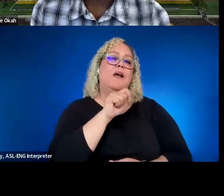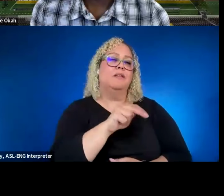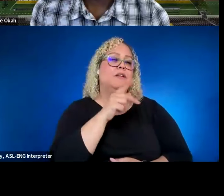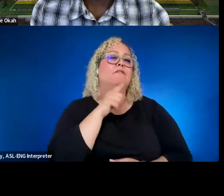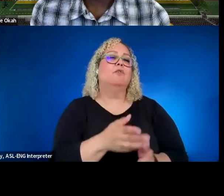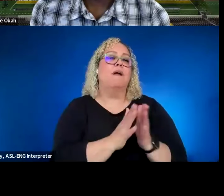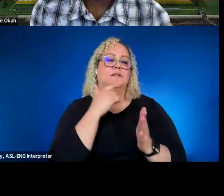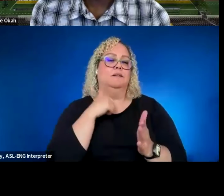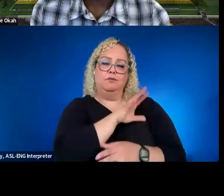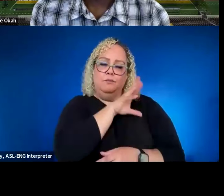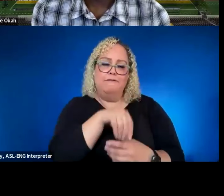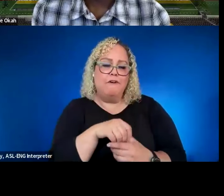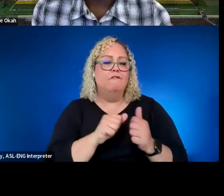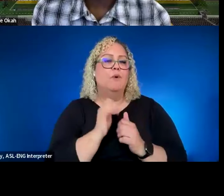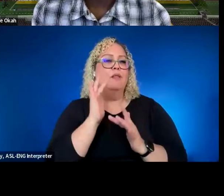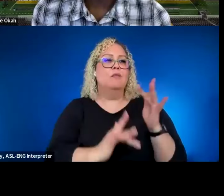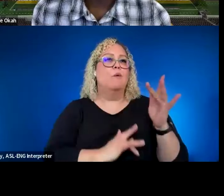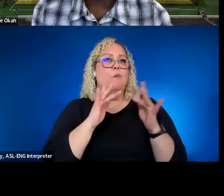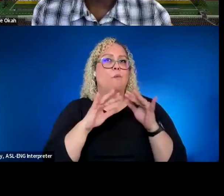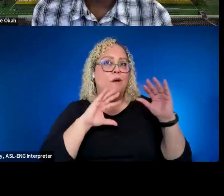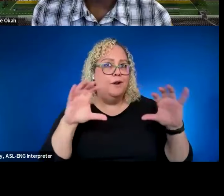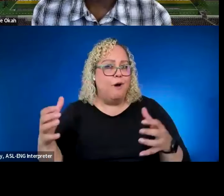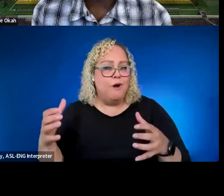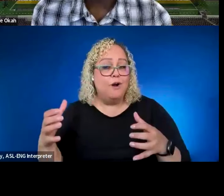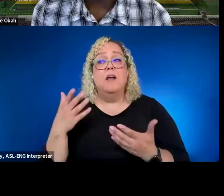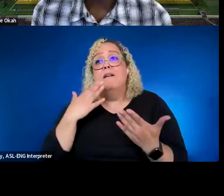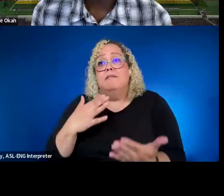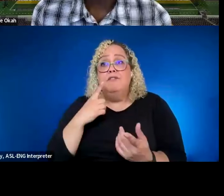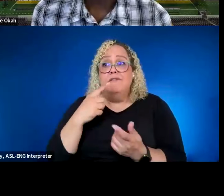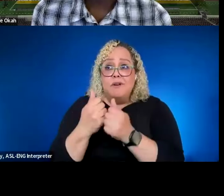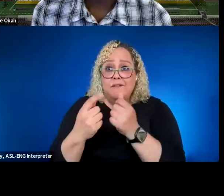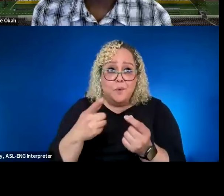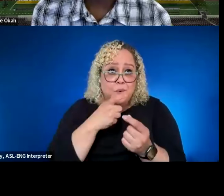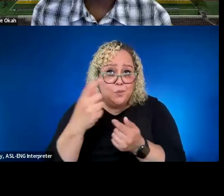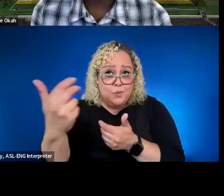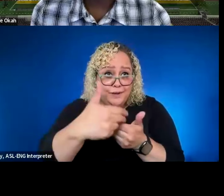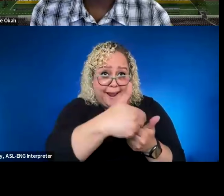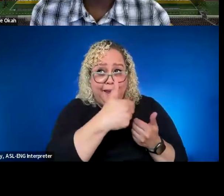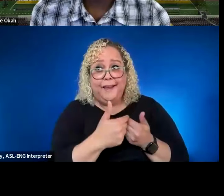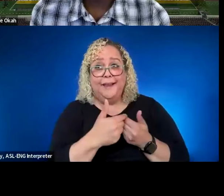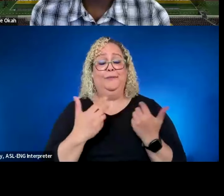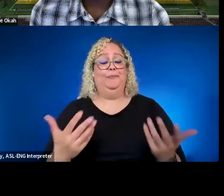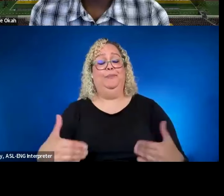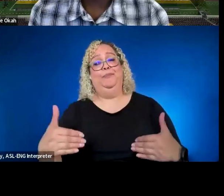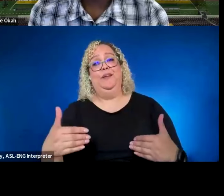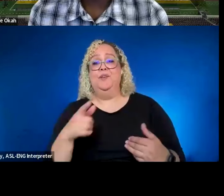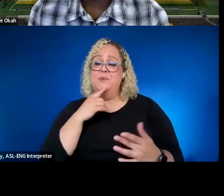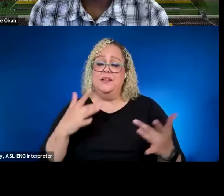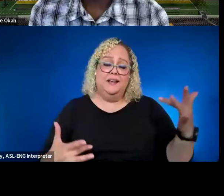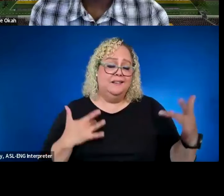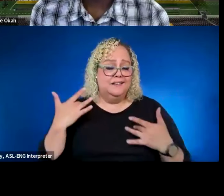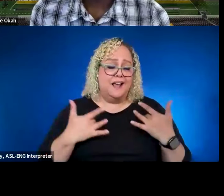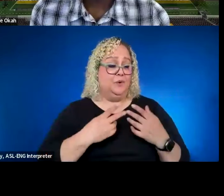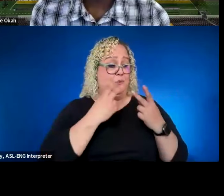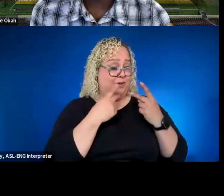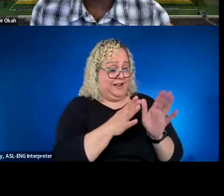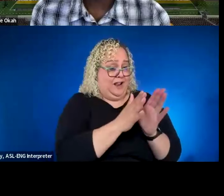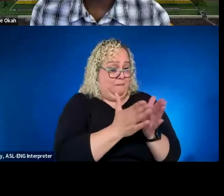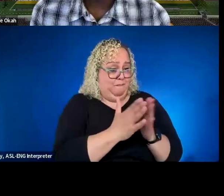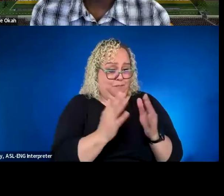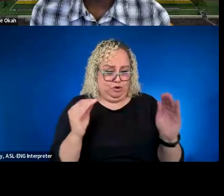webinar. Thank you to everyone who came. It's a really exciting thing to see a book come together.